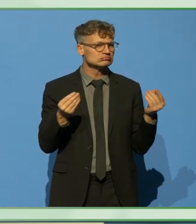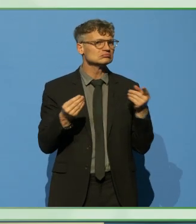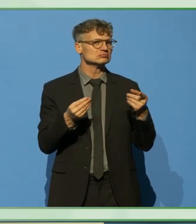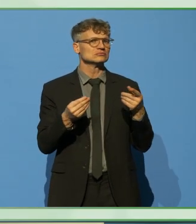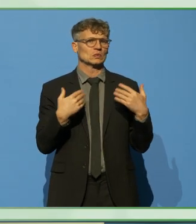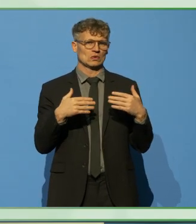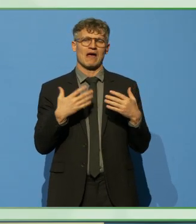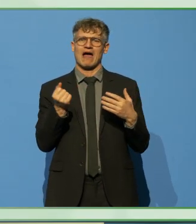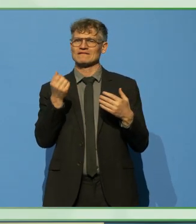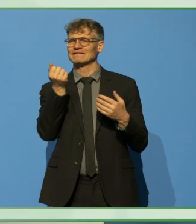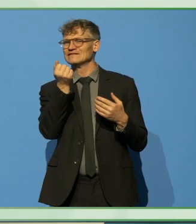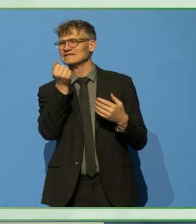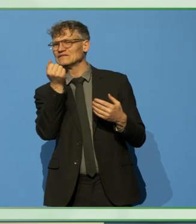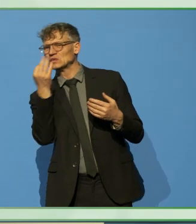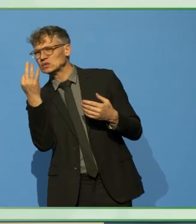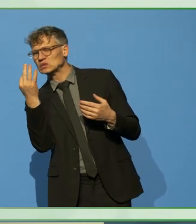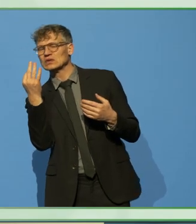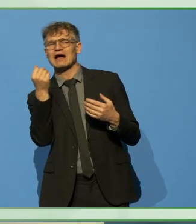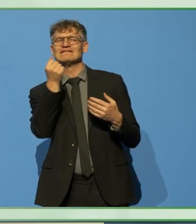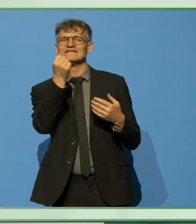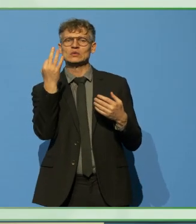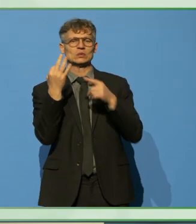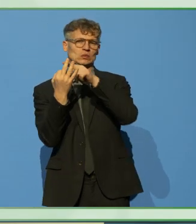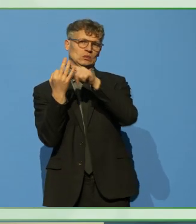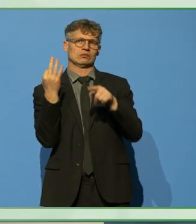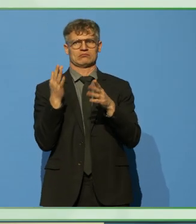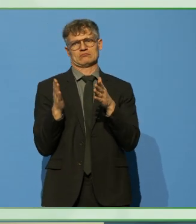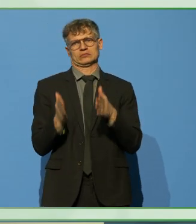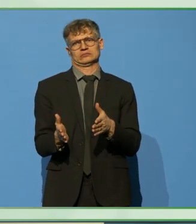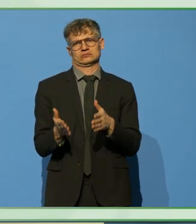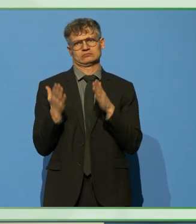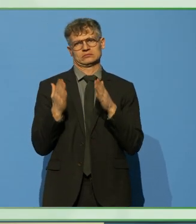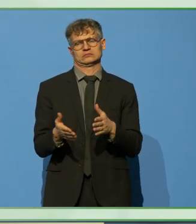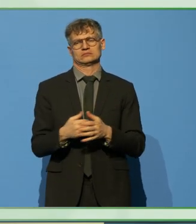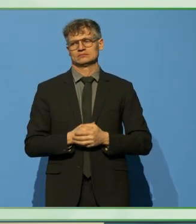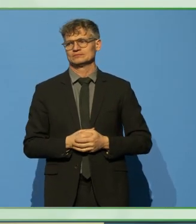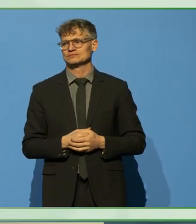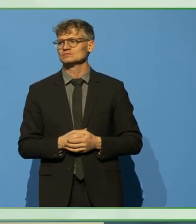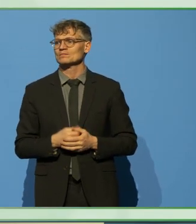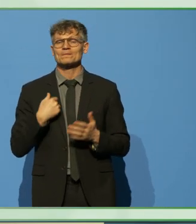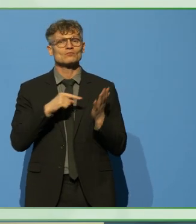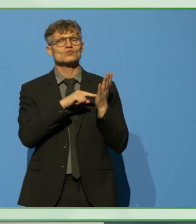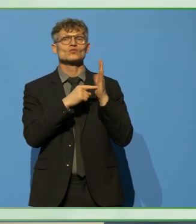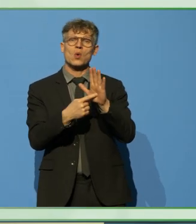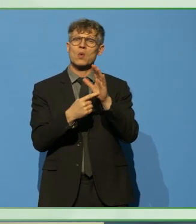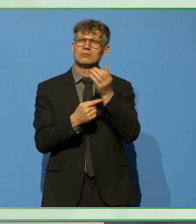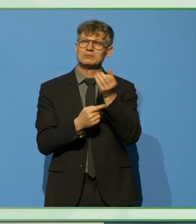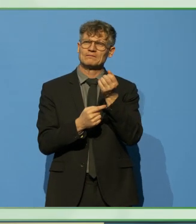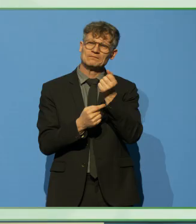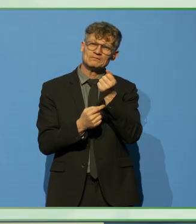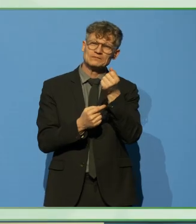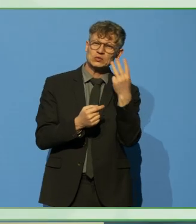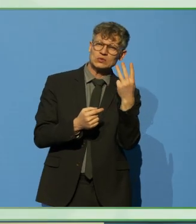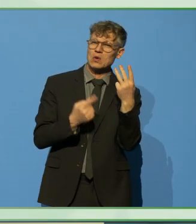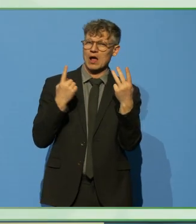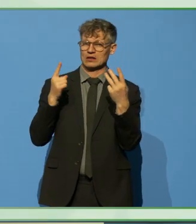of features a digital euro has to have. We illustrate a few of them here, like one being on the bottom